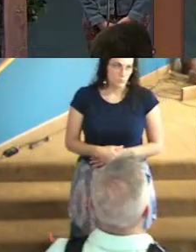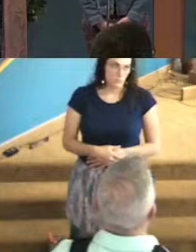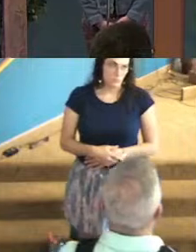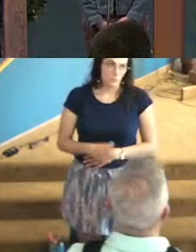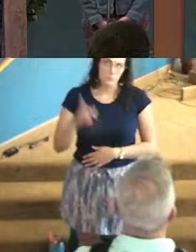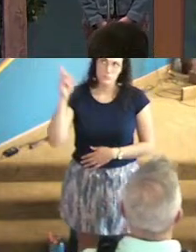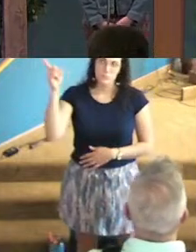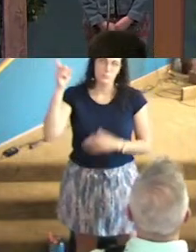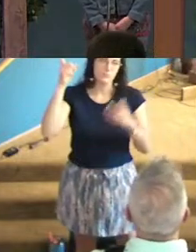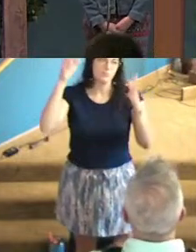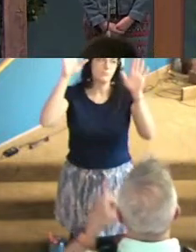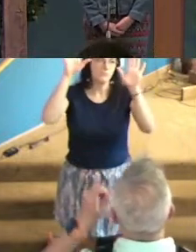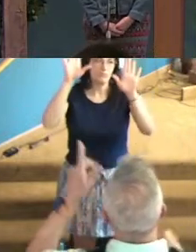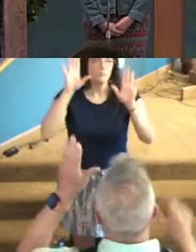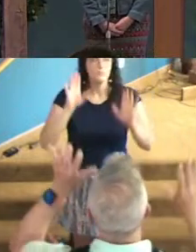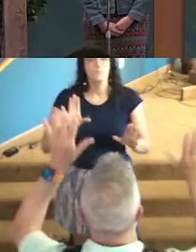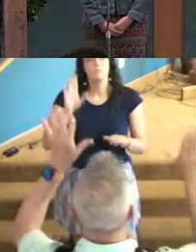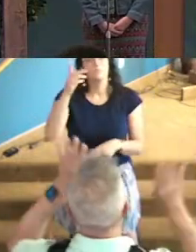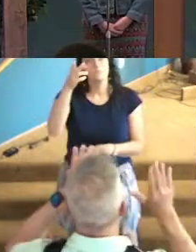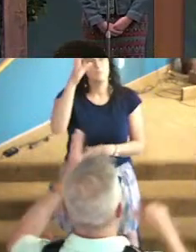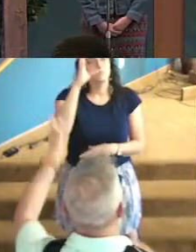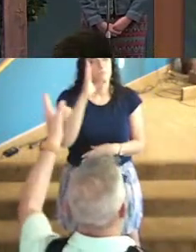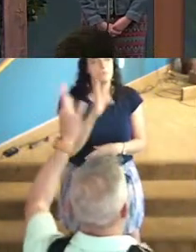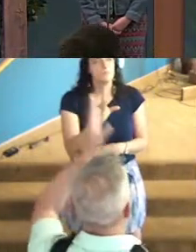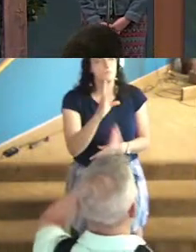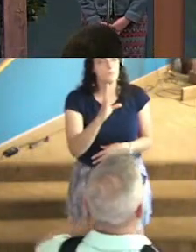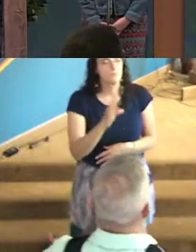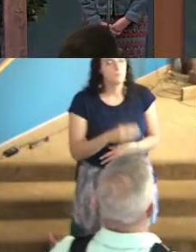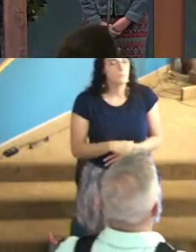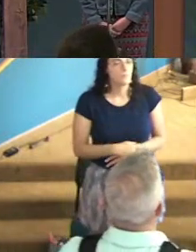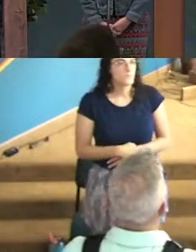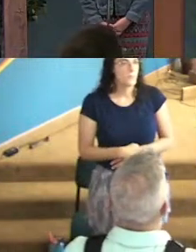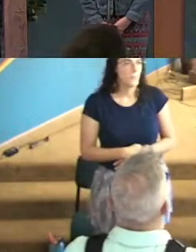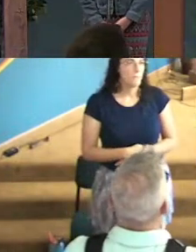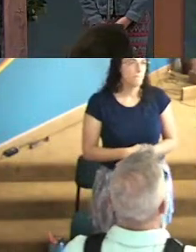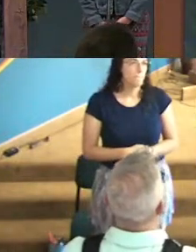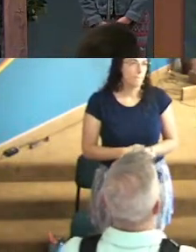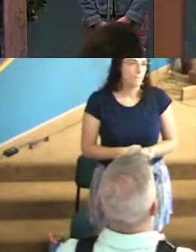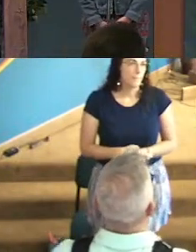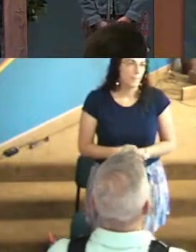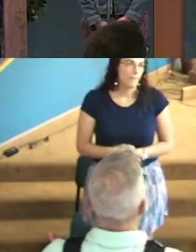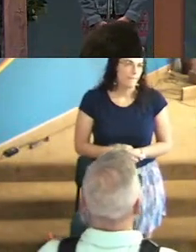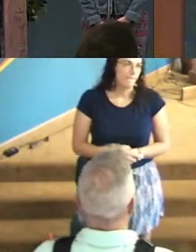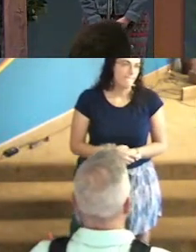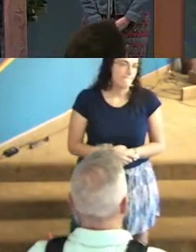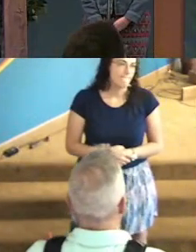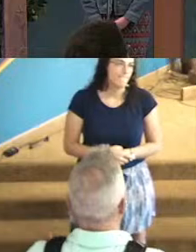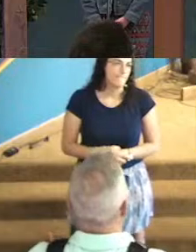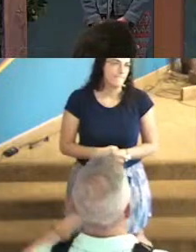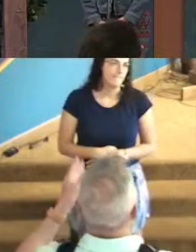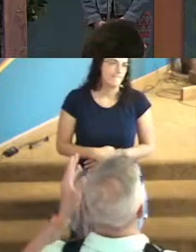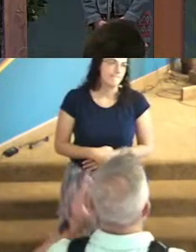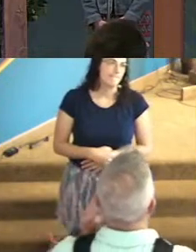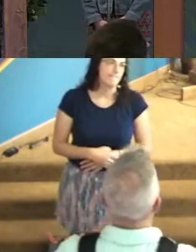Oh, you are amazing, God.